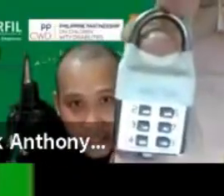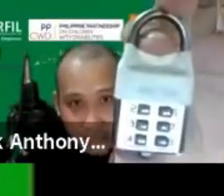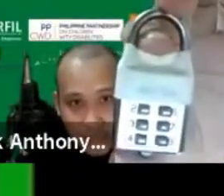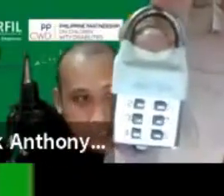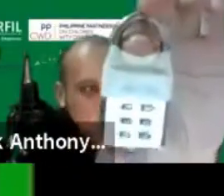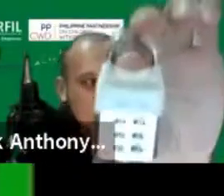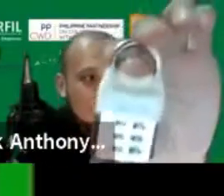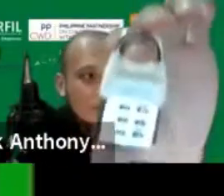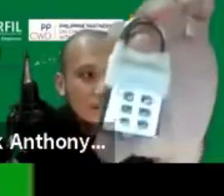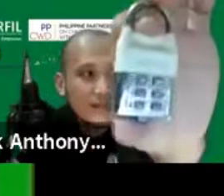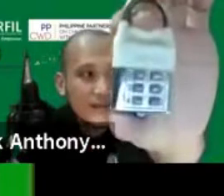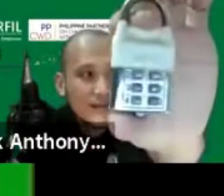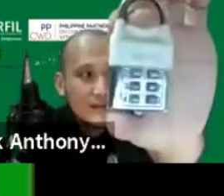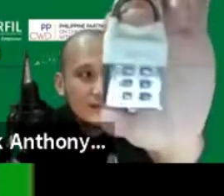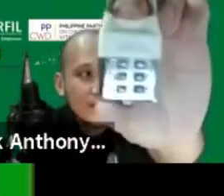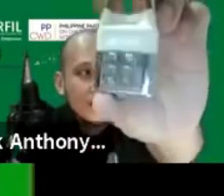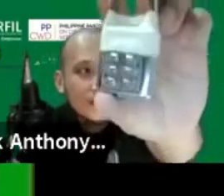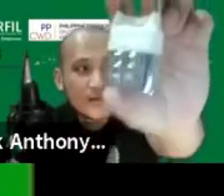brand Taptilo. Okay.